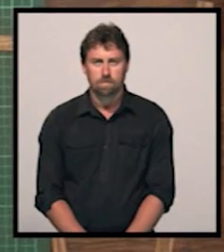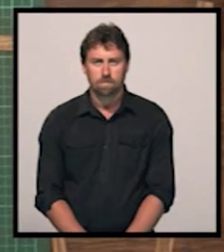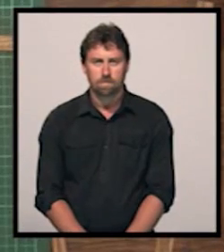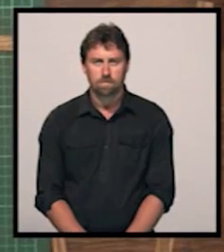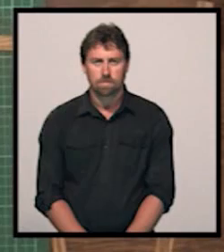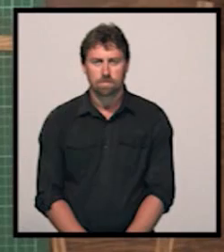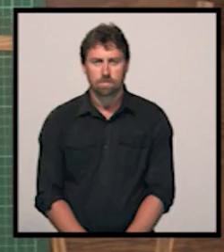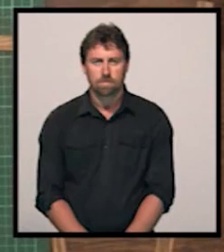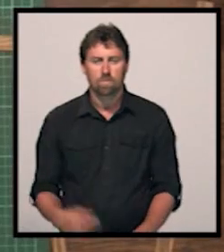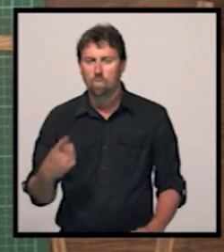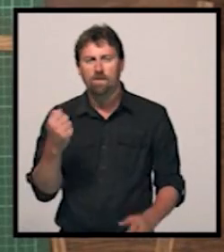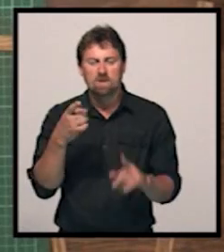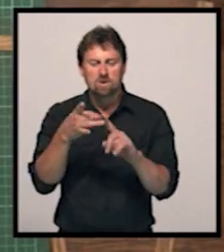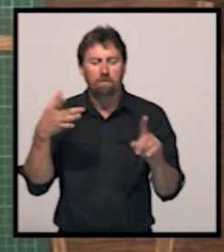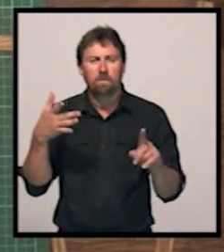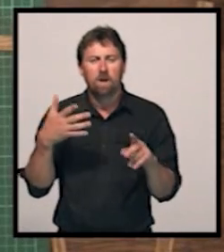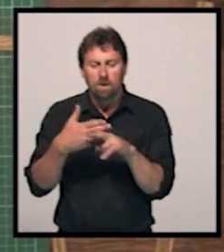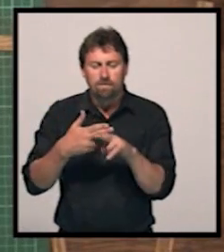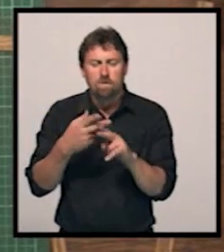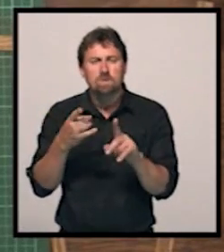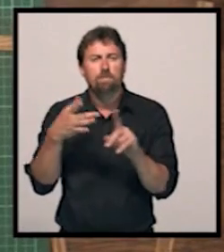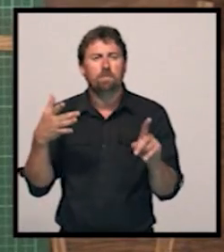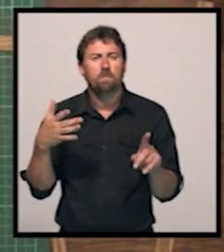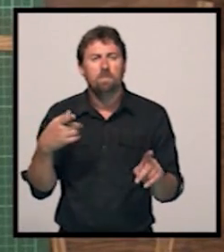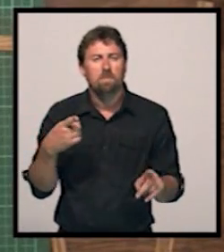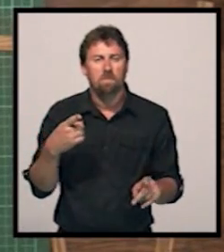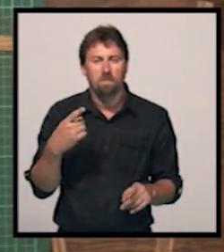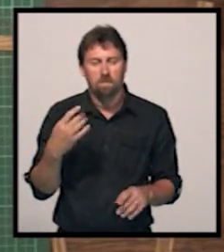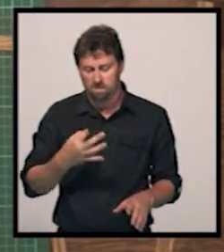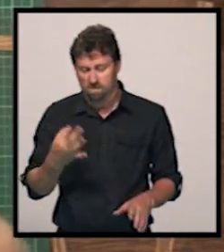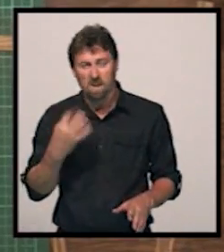So if you've got a sharp knife, it doesn't take too long.